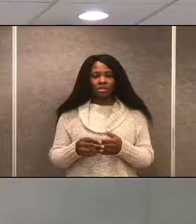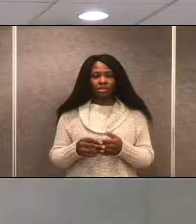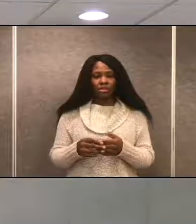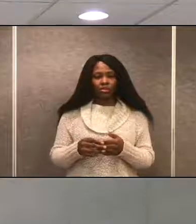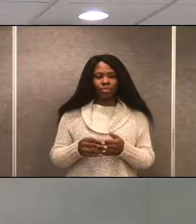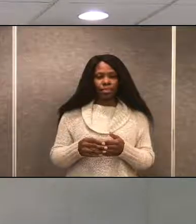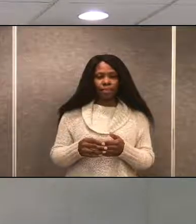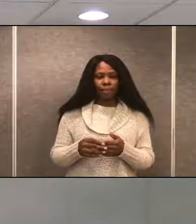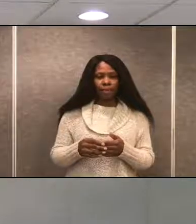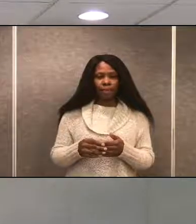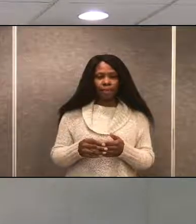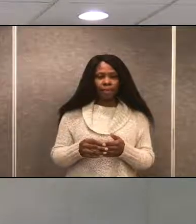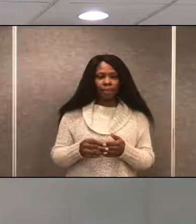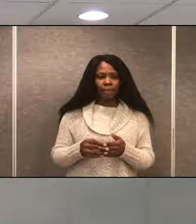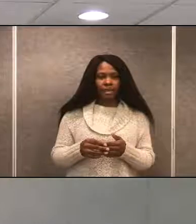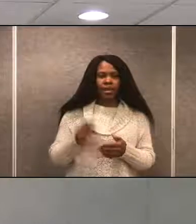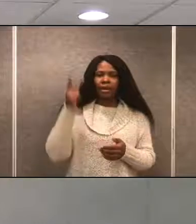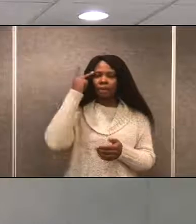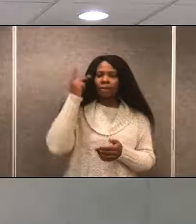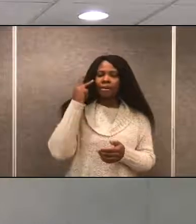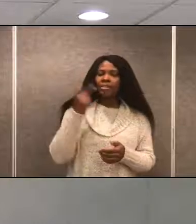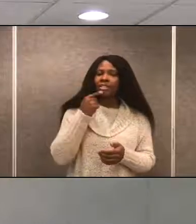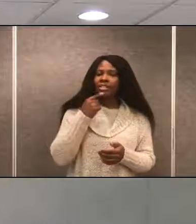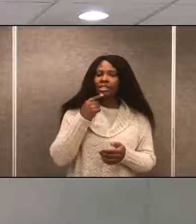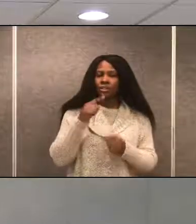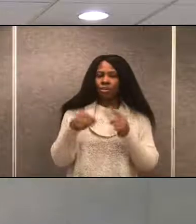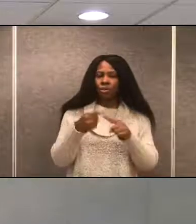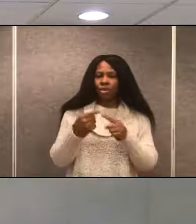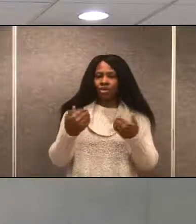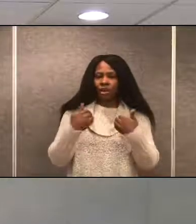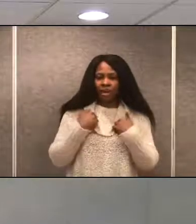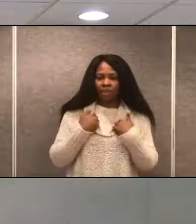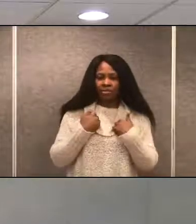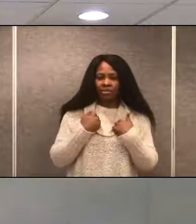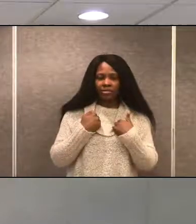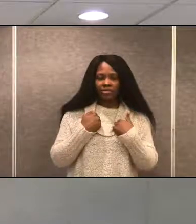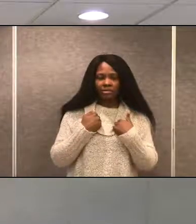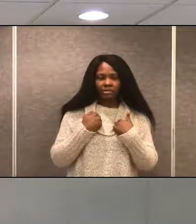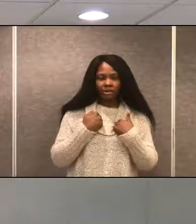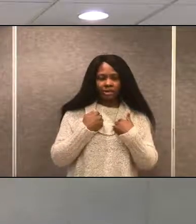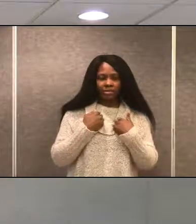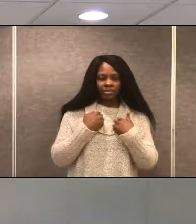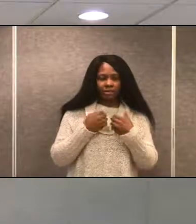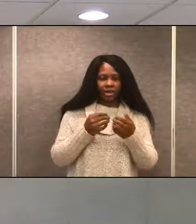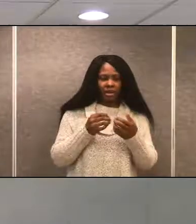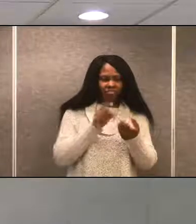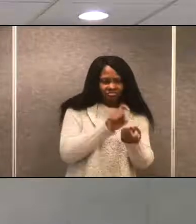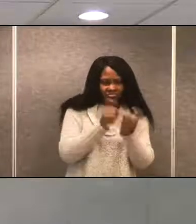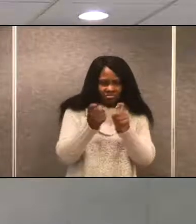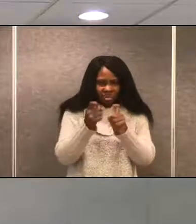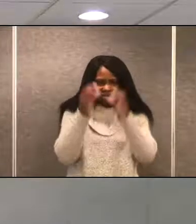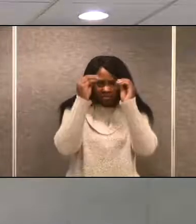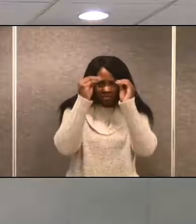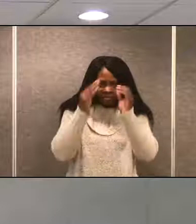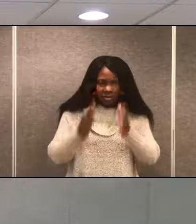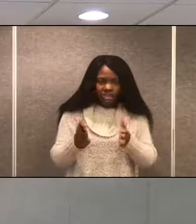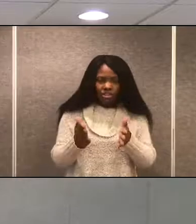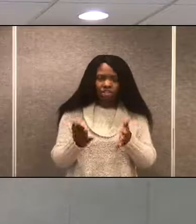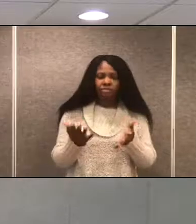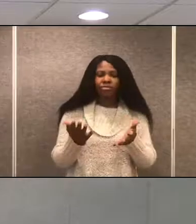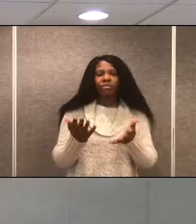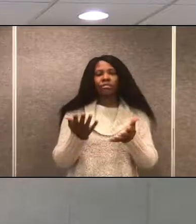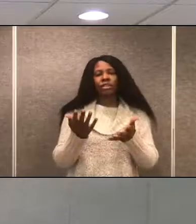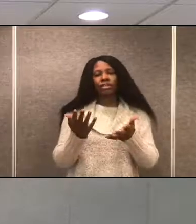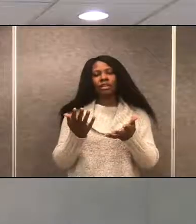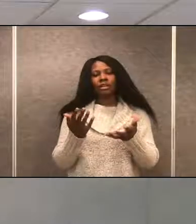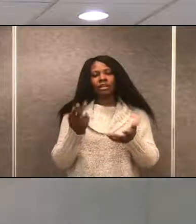the students aren't always focused. What training is in place to make sure that all teachers are aware of how